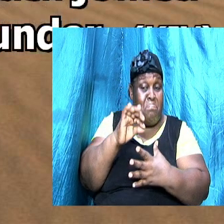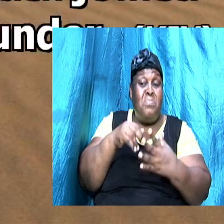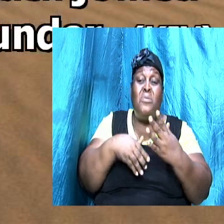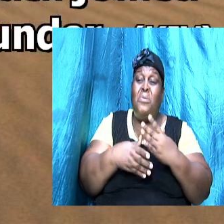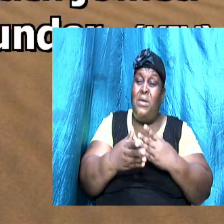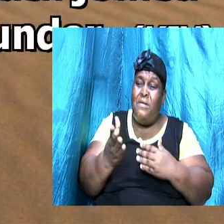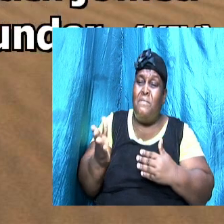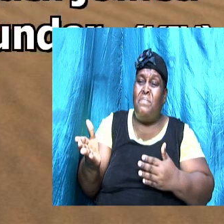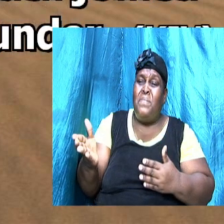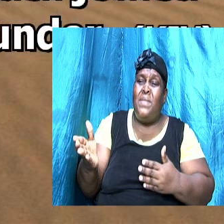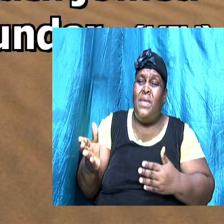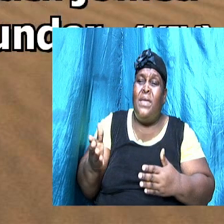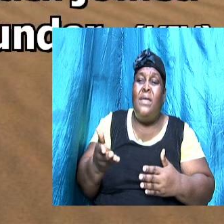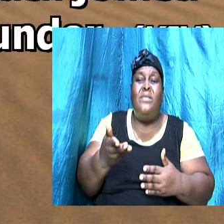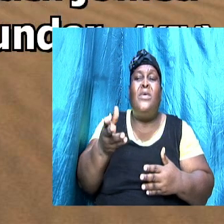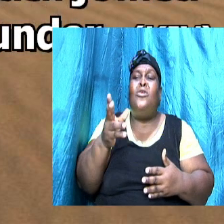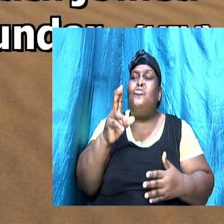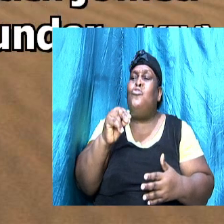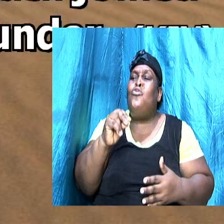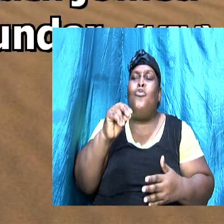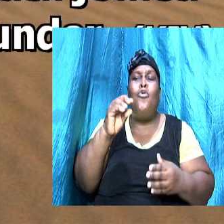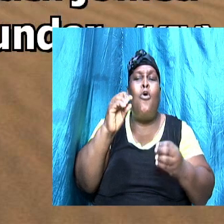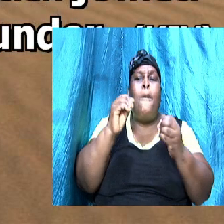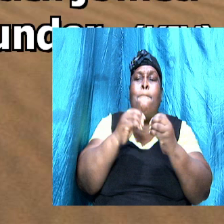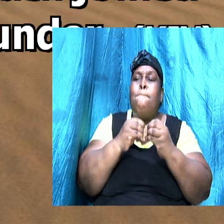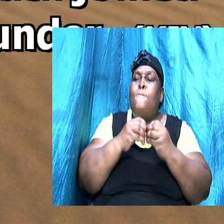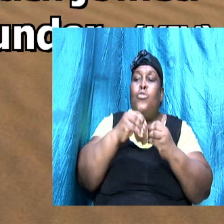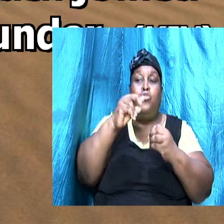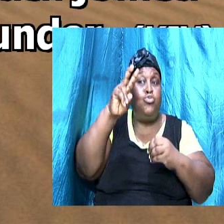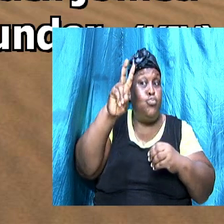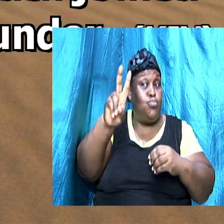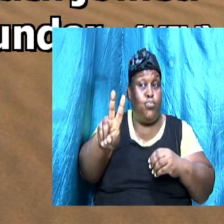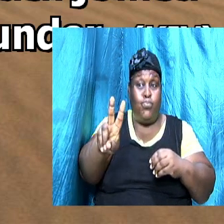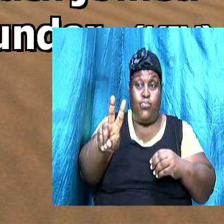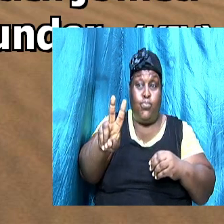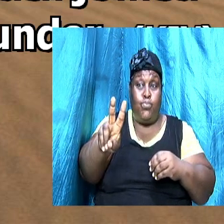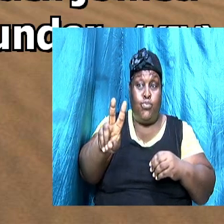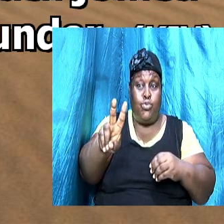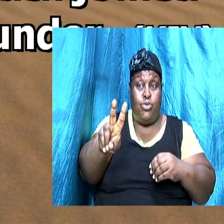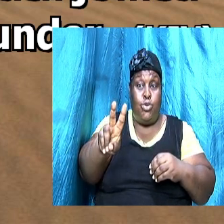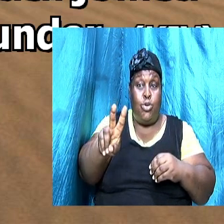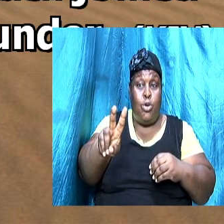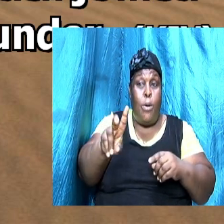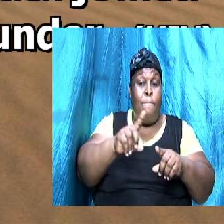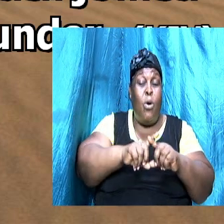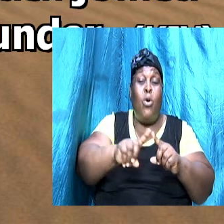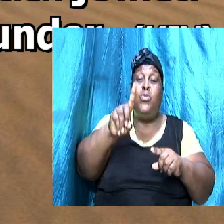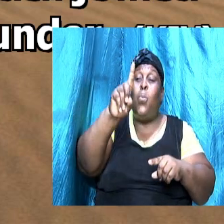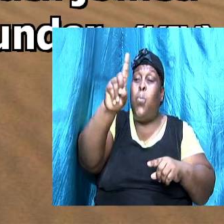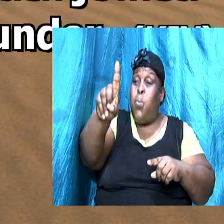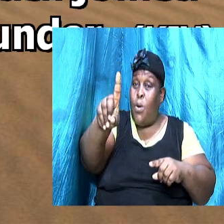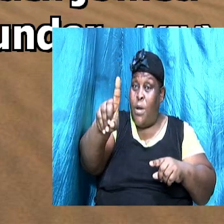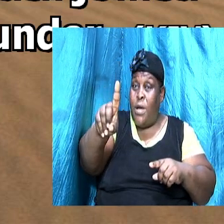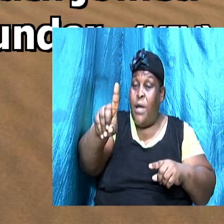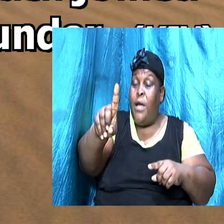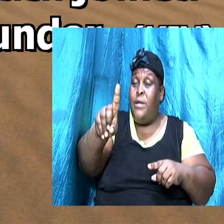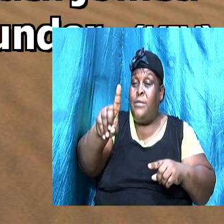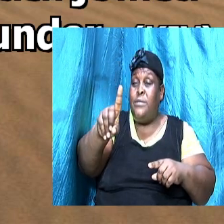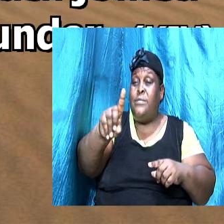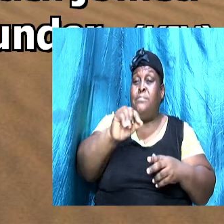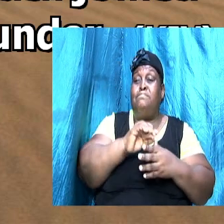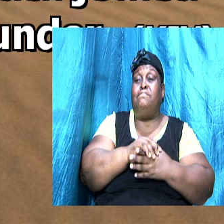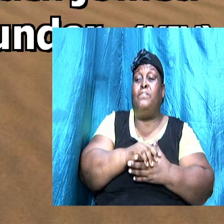Wherefore, they are no more twain, they are no more two, but one